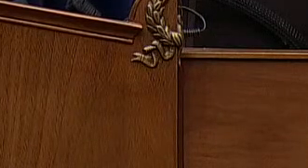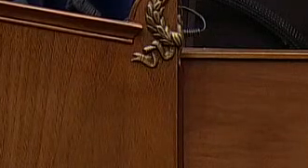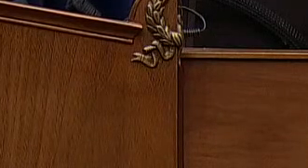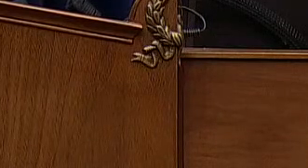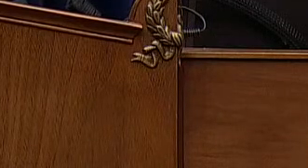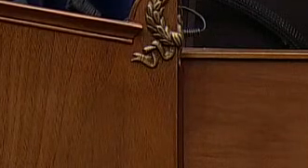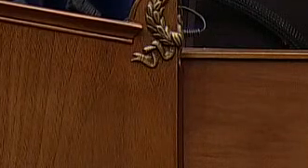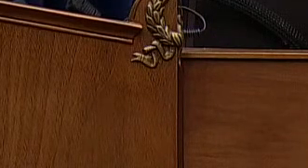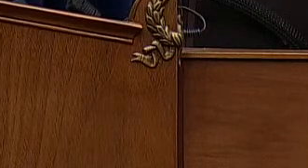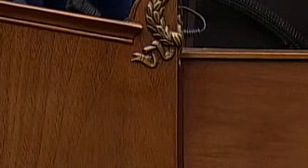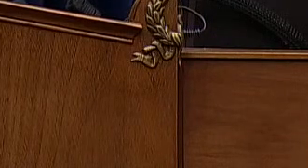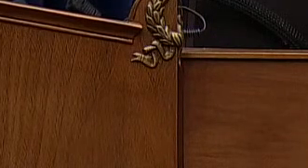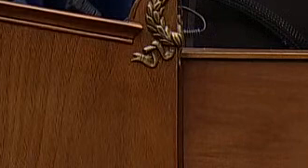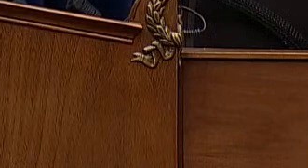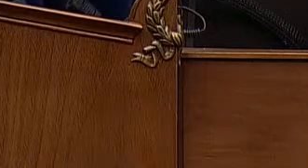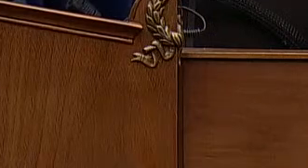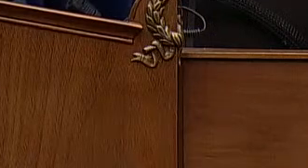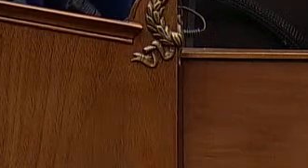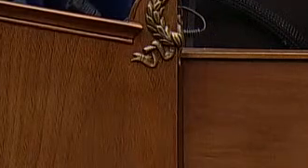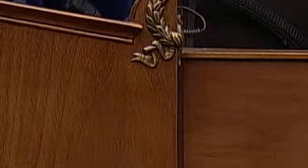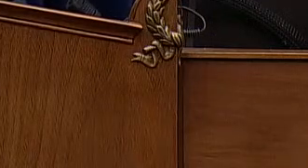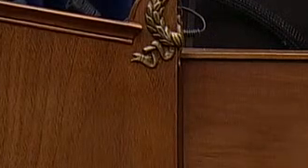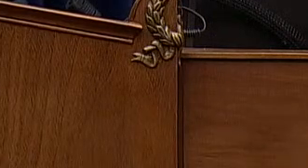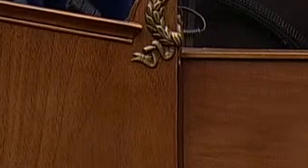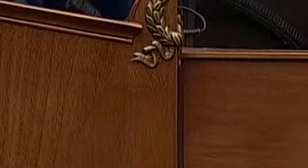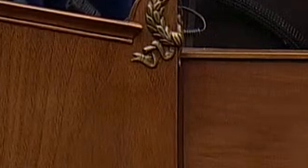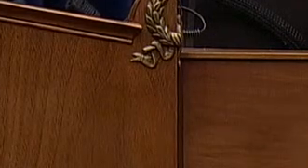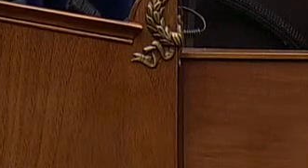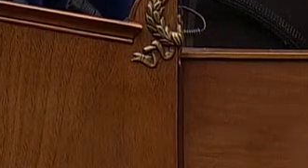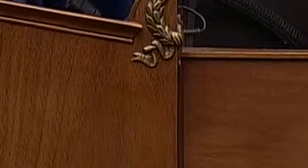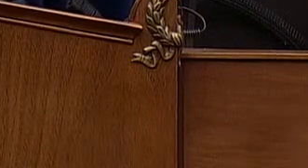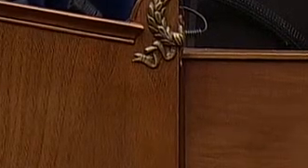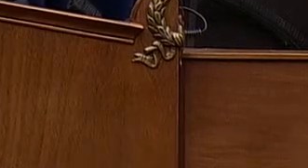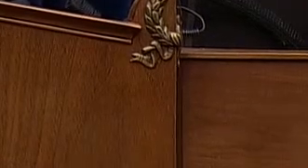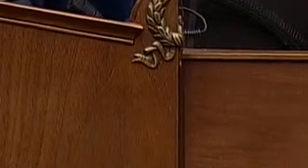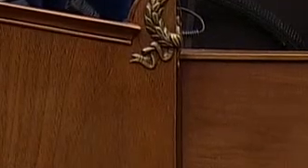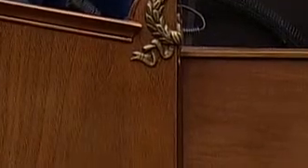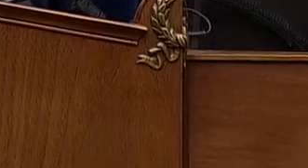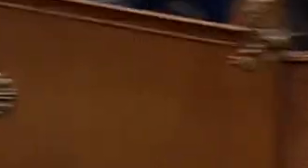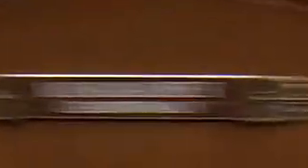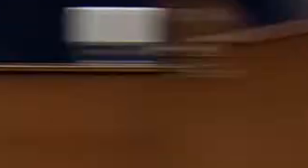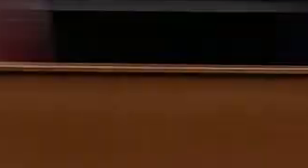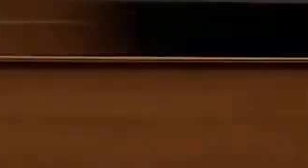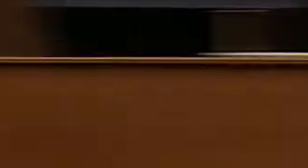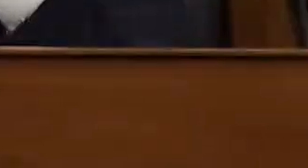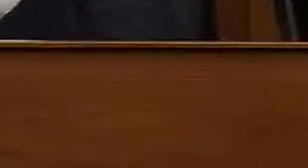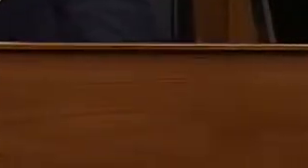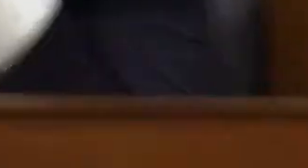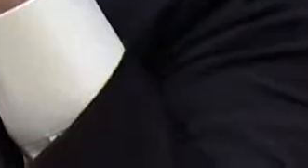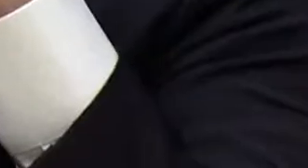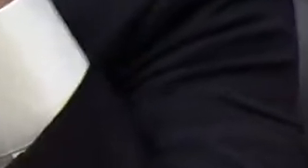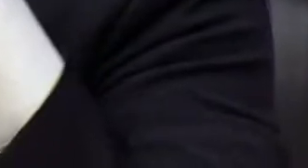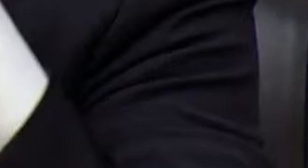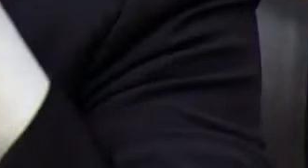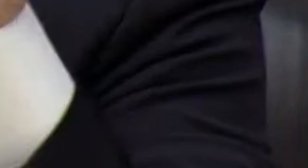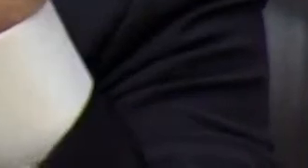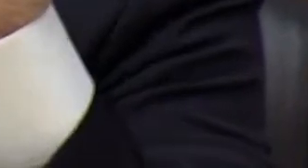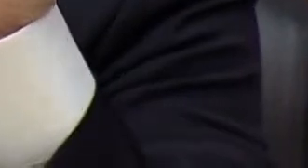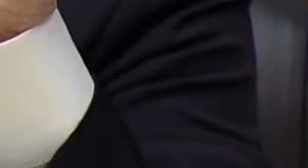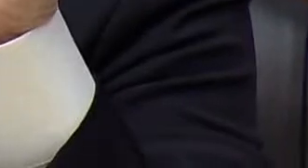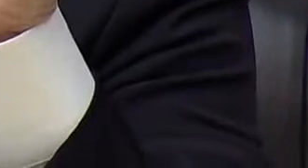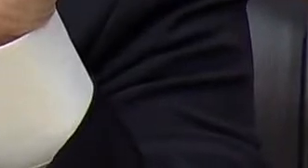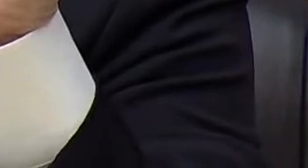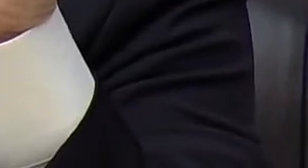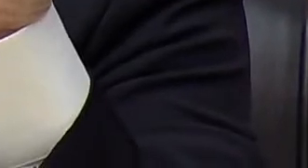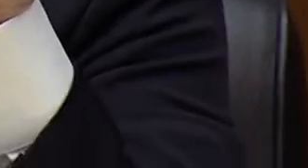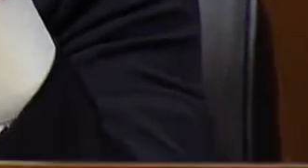I now recognize the distinguished ranking member, Mr. Comer, for an opening statement. Thank you. Let's be very